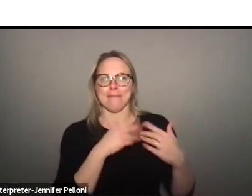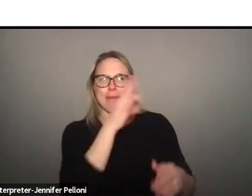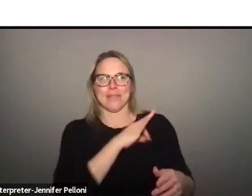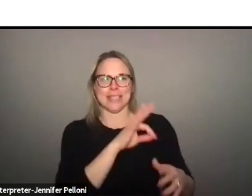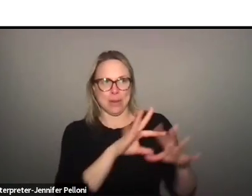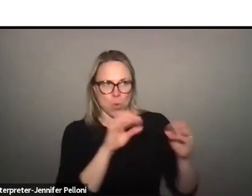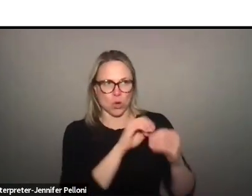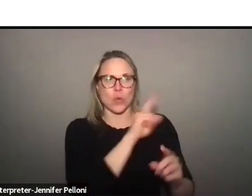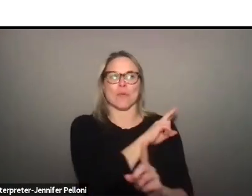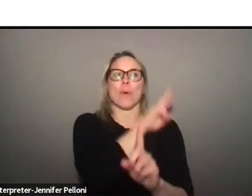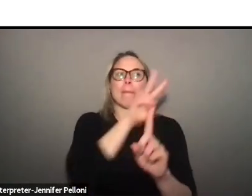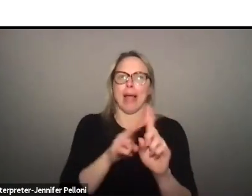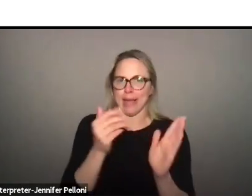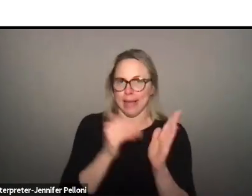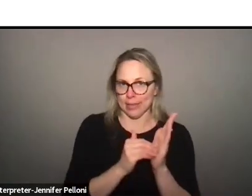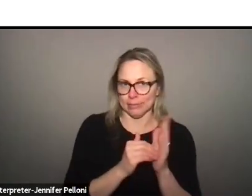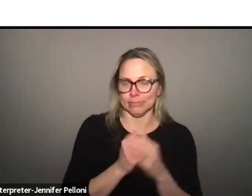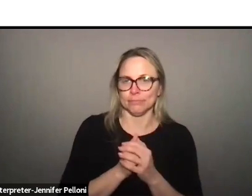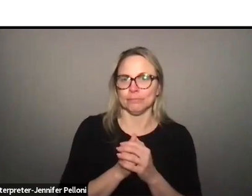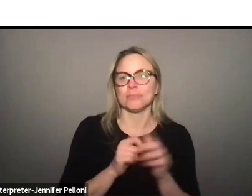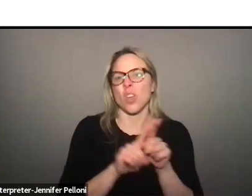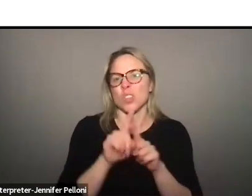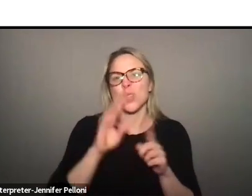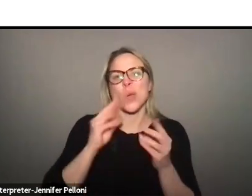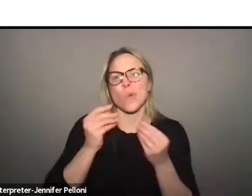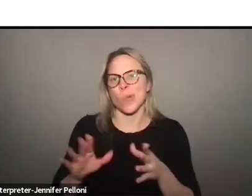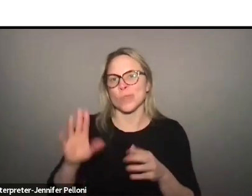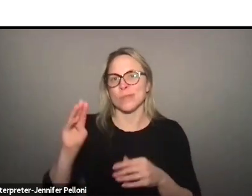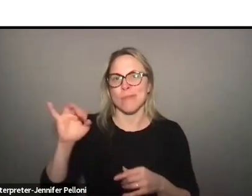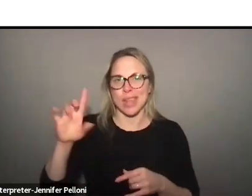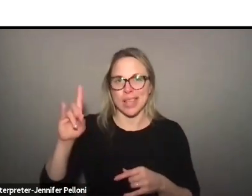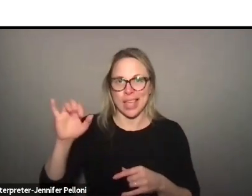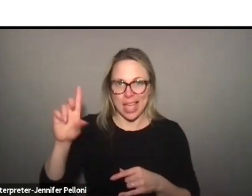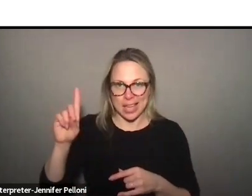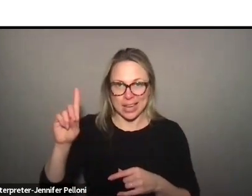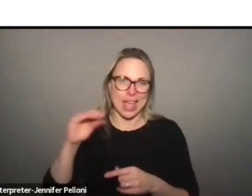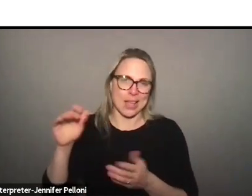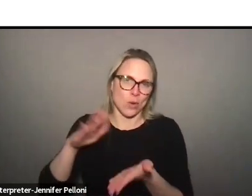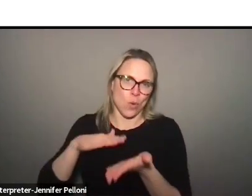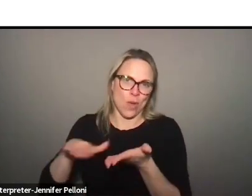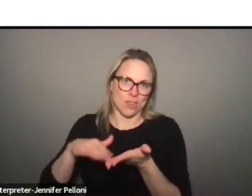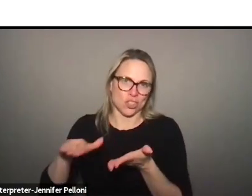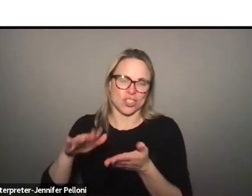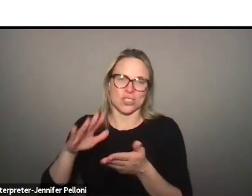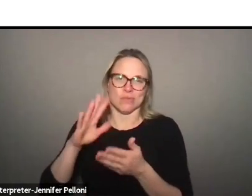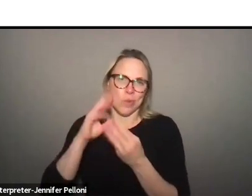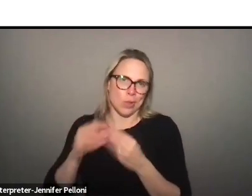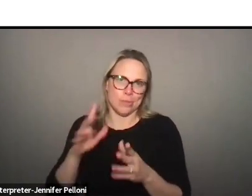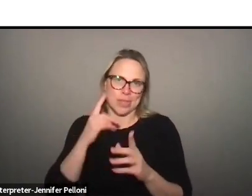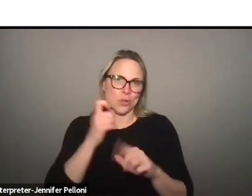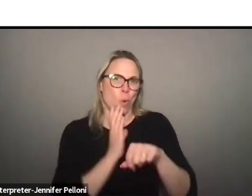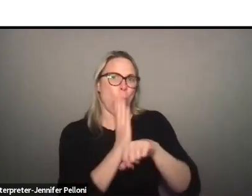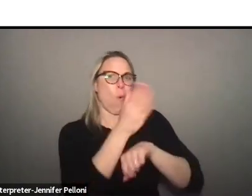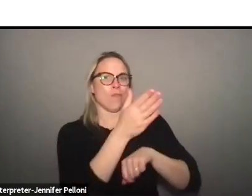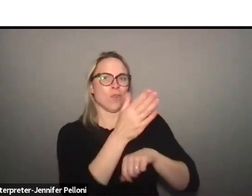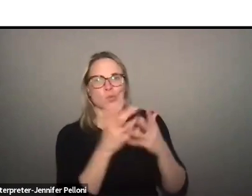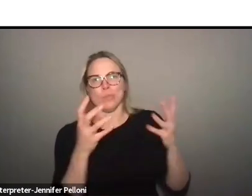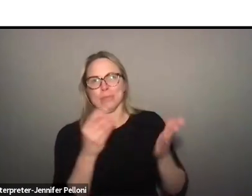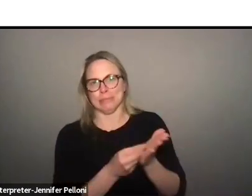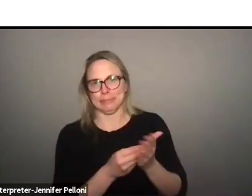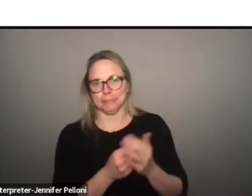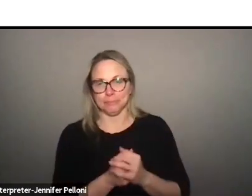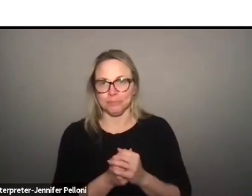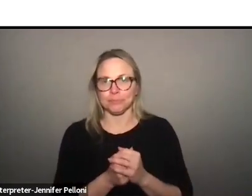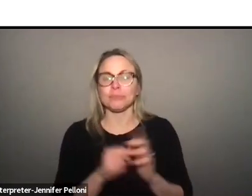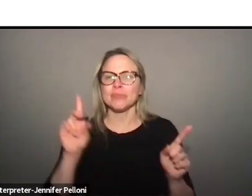again. Also, they would lose Medicaid and all waivers for being over the asset limit as well. And I did